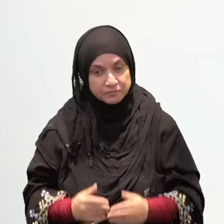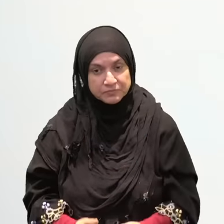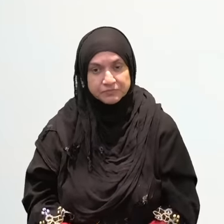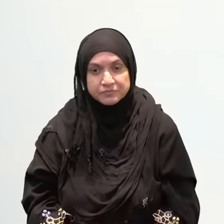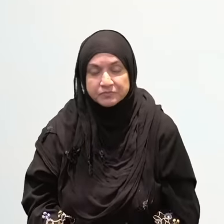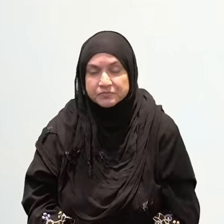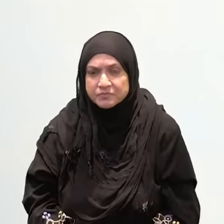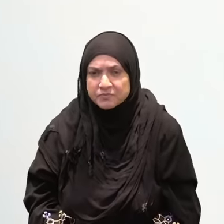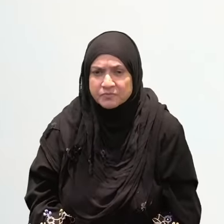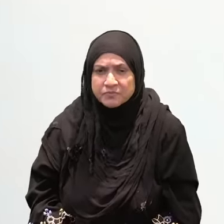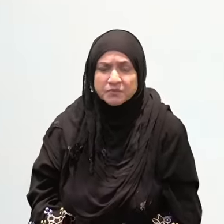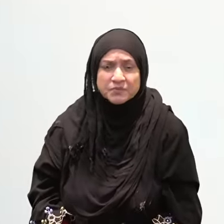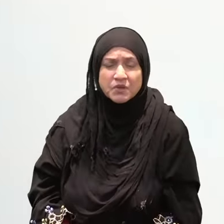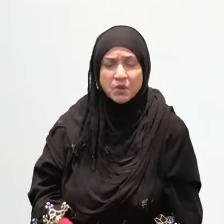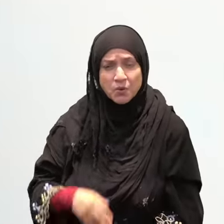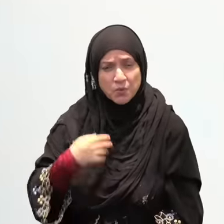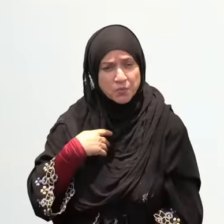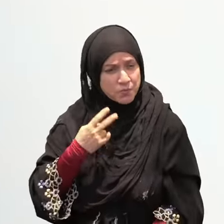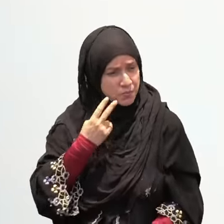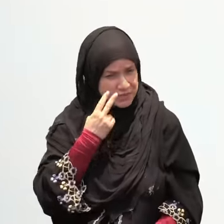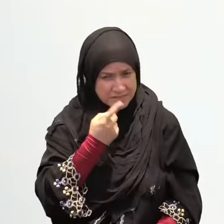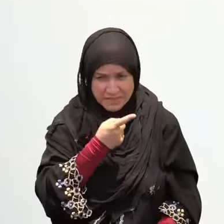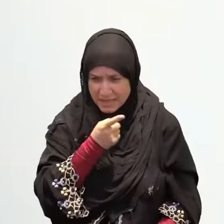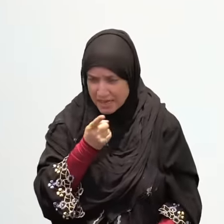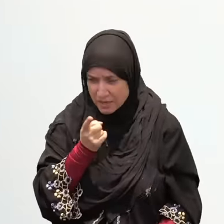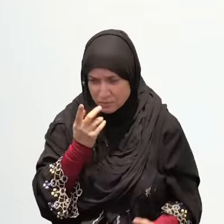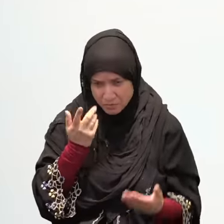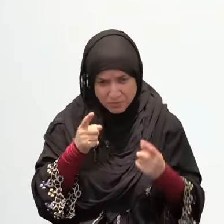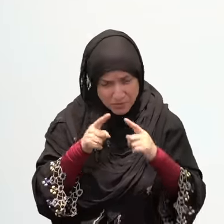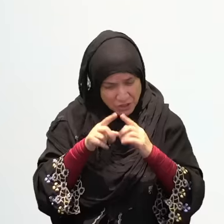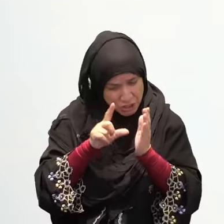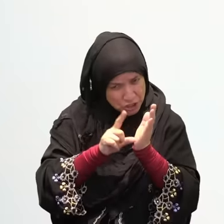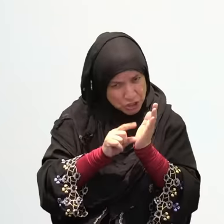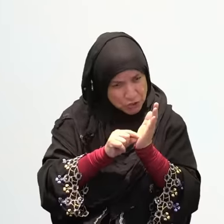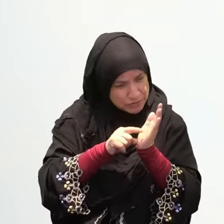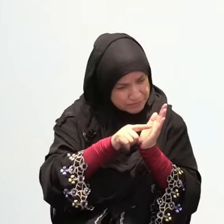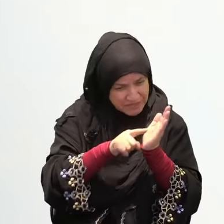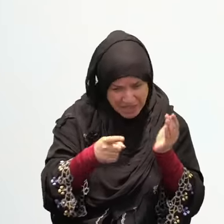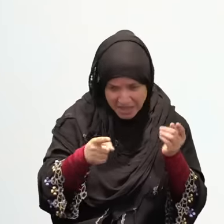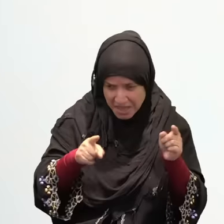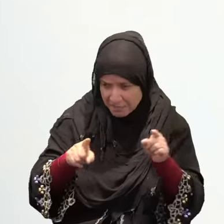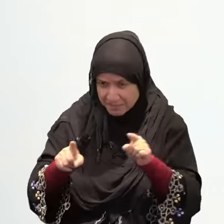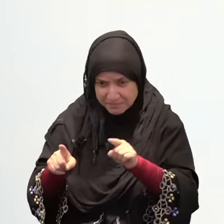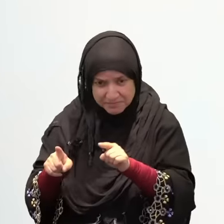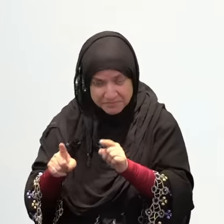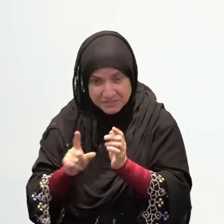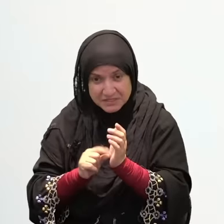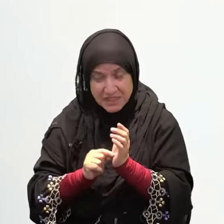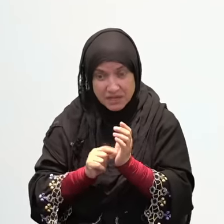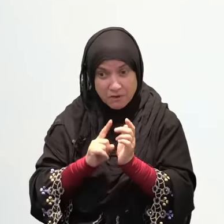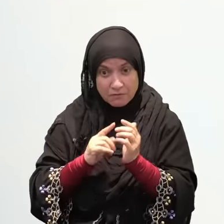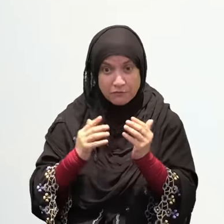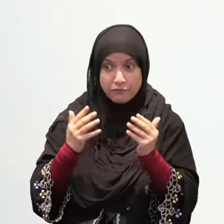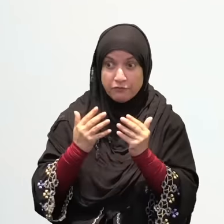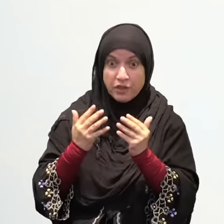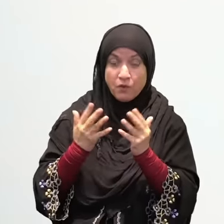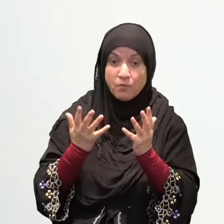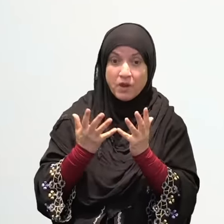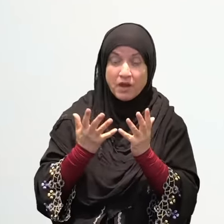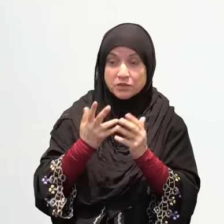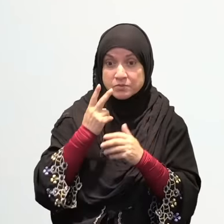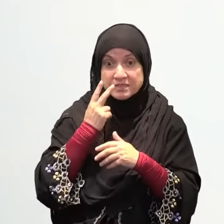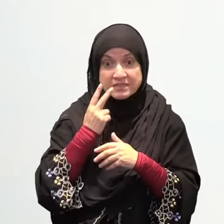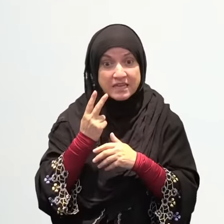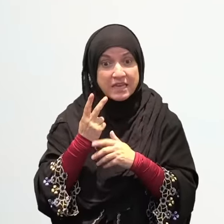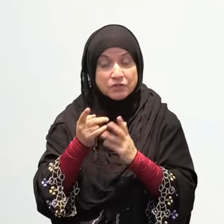us, what happened in Buffalo, and then what happened once again here in Texas, another school shooting. We ask Allah subhanahu wa ta'ala to make it easy for